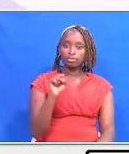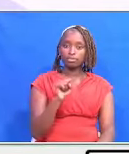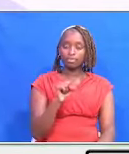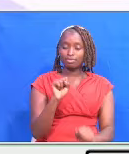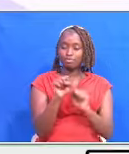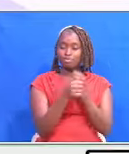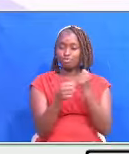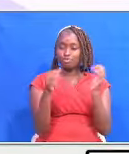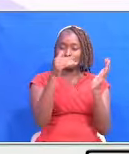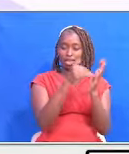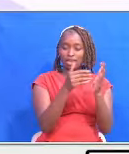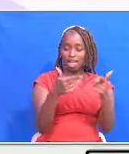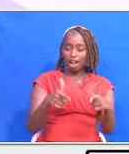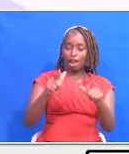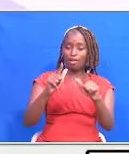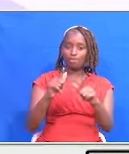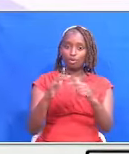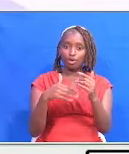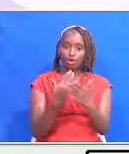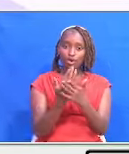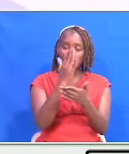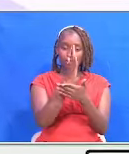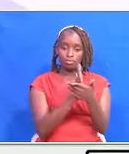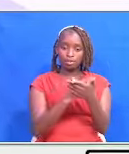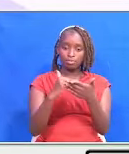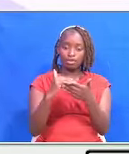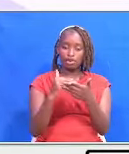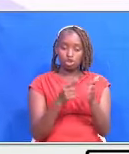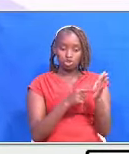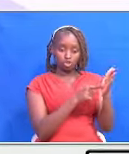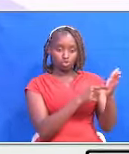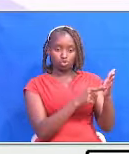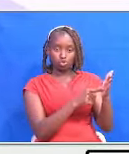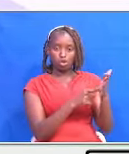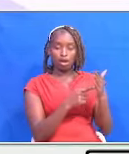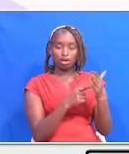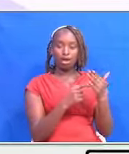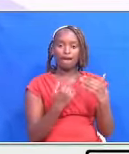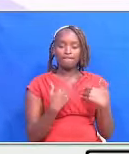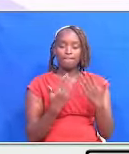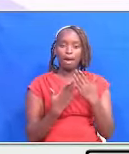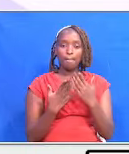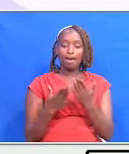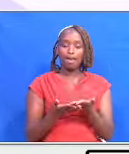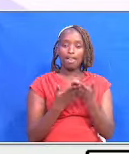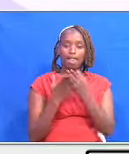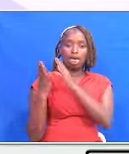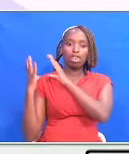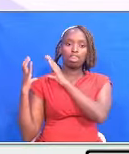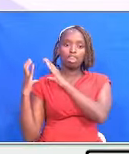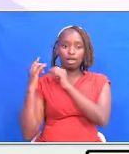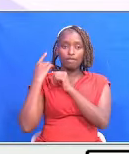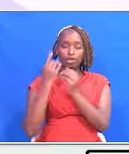then allow the whole department to be, the whole government to be shouldering a burden of a simple explanation. I'll tell you,